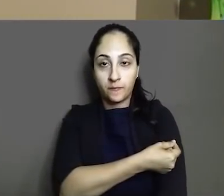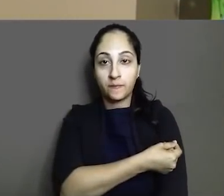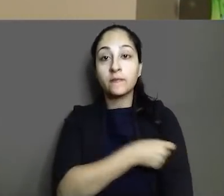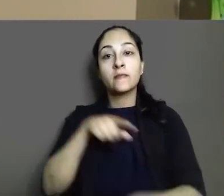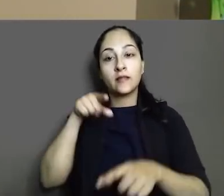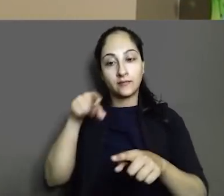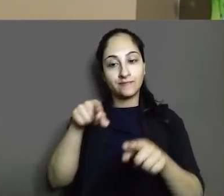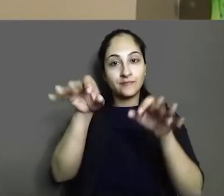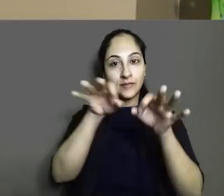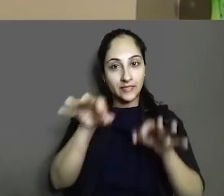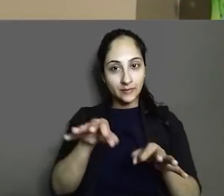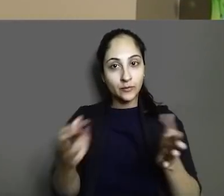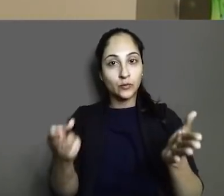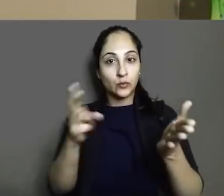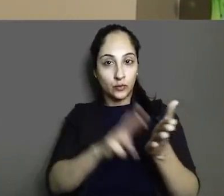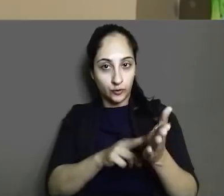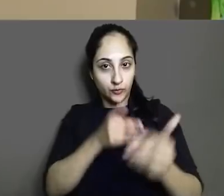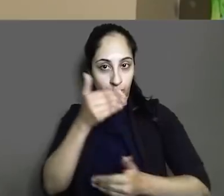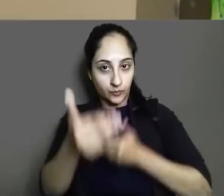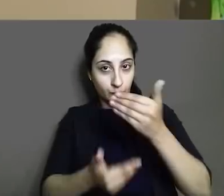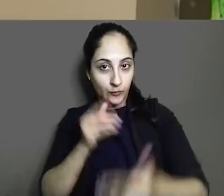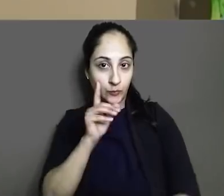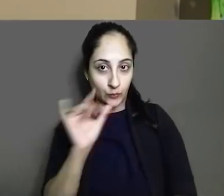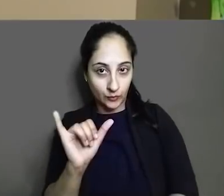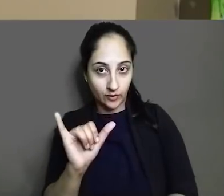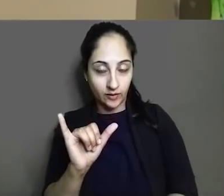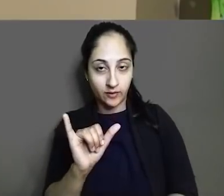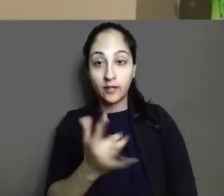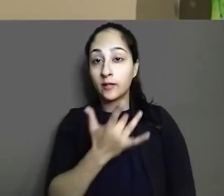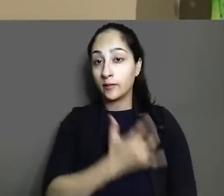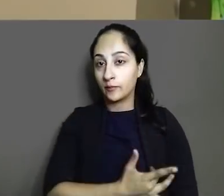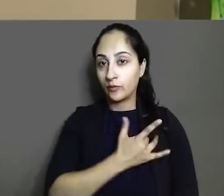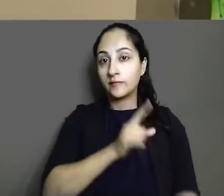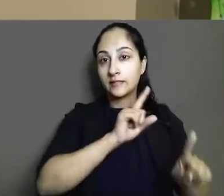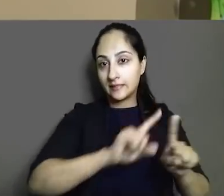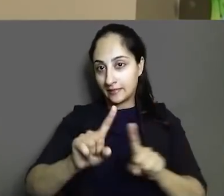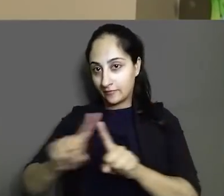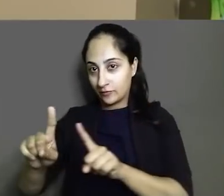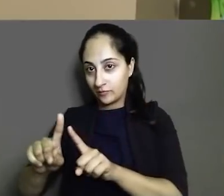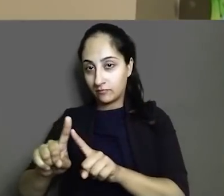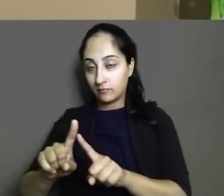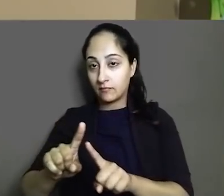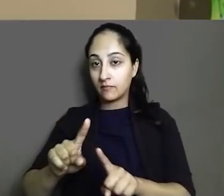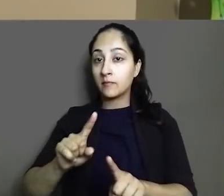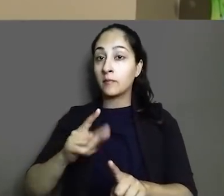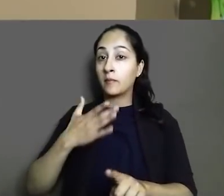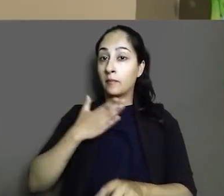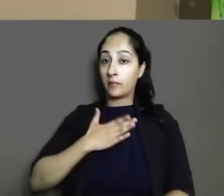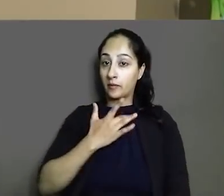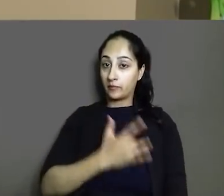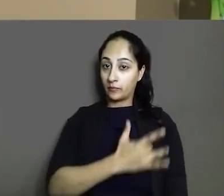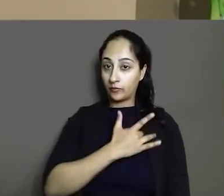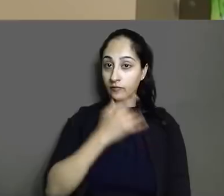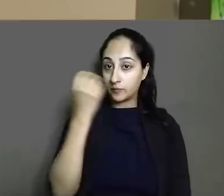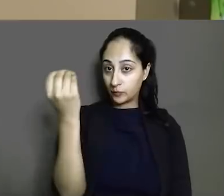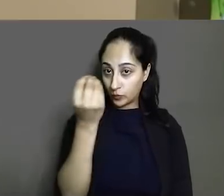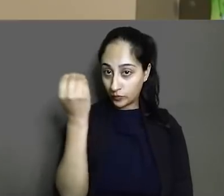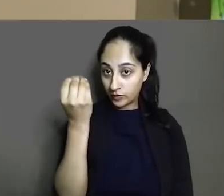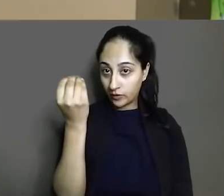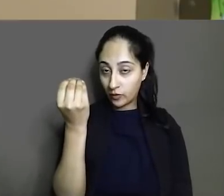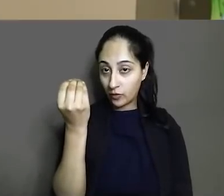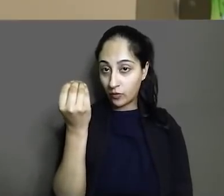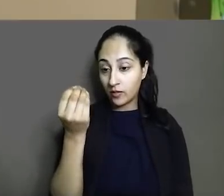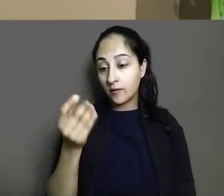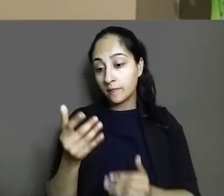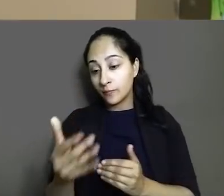booking system that will be made available online. But for people who are not used to using the internet, there will be other mechanisms in place to